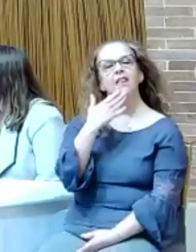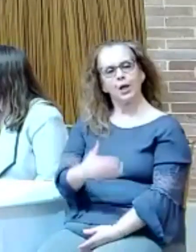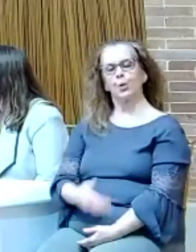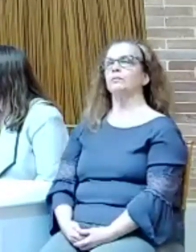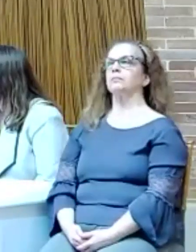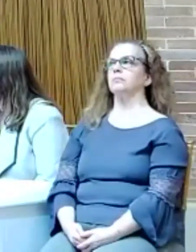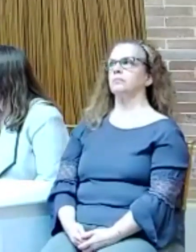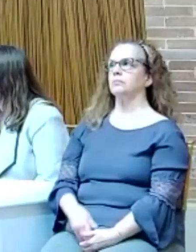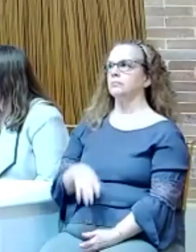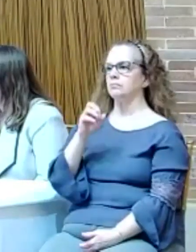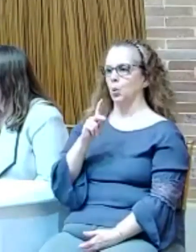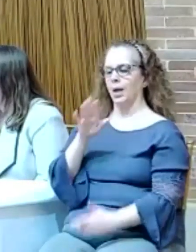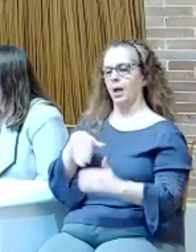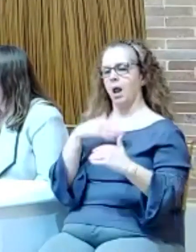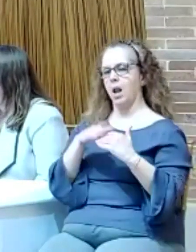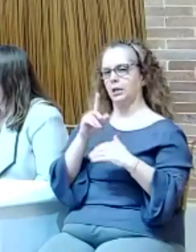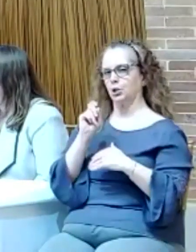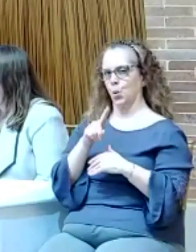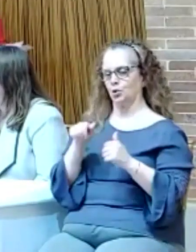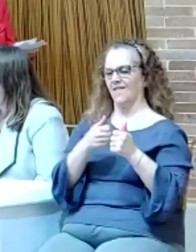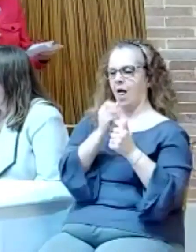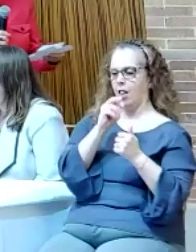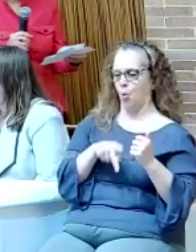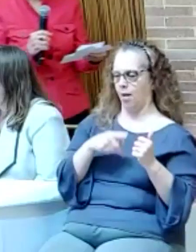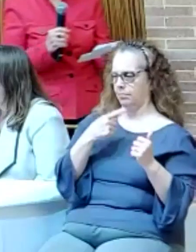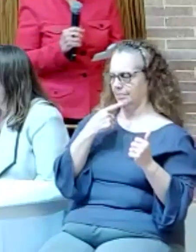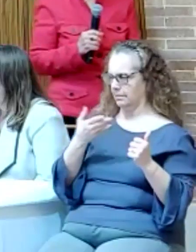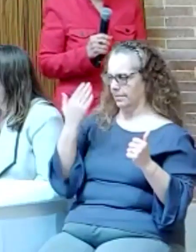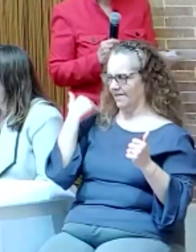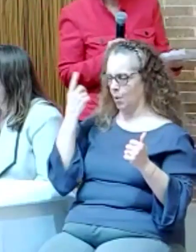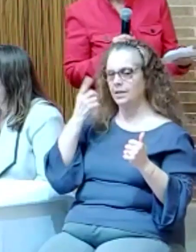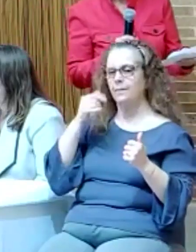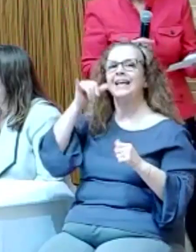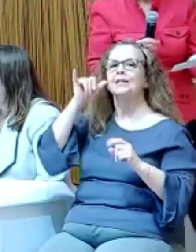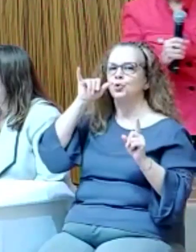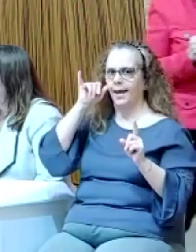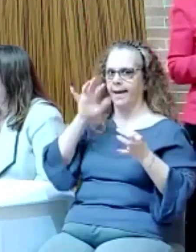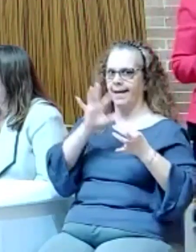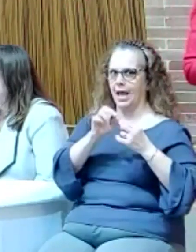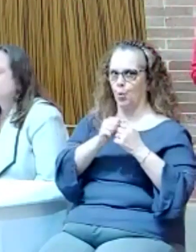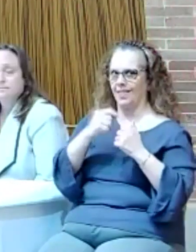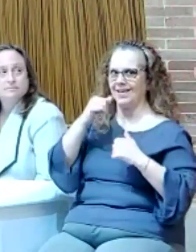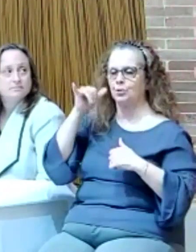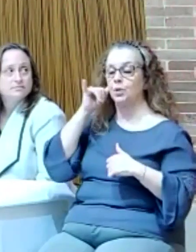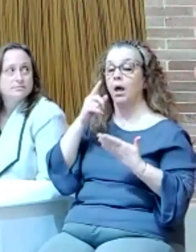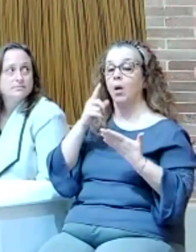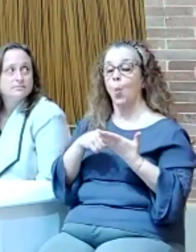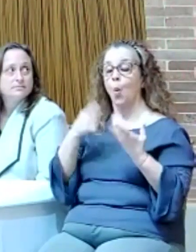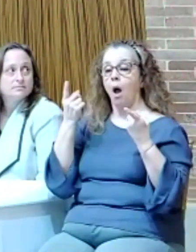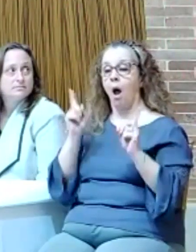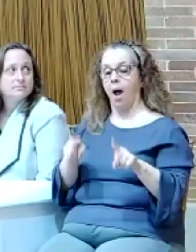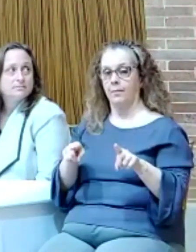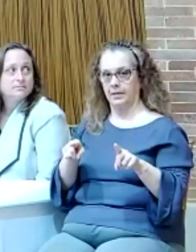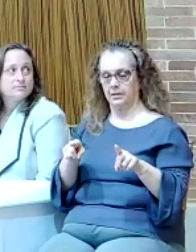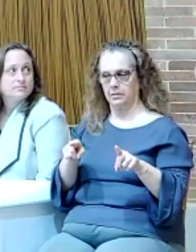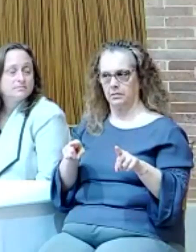all right now uh this is a followup to something that was raised yesterday what happens